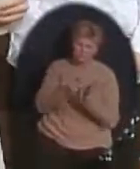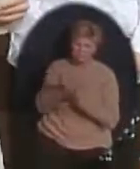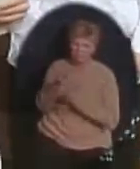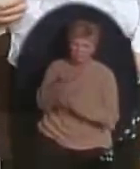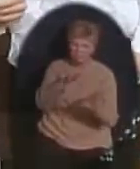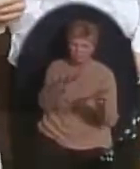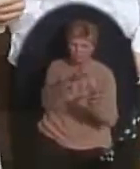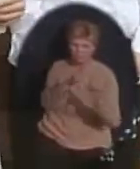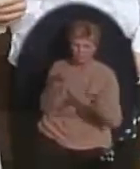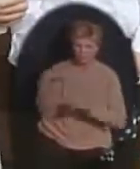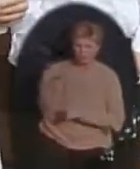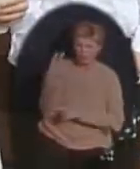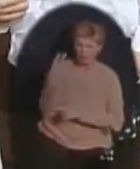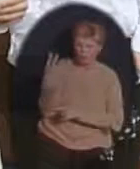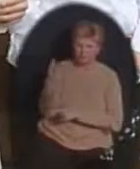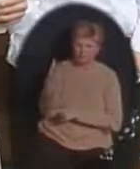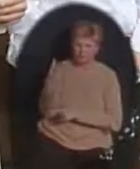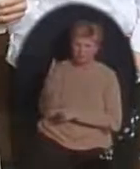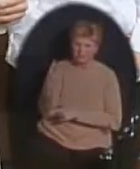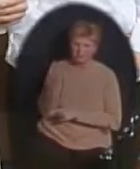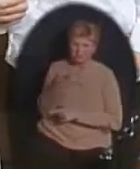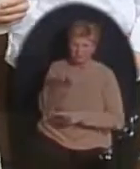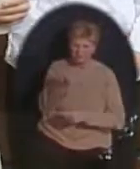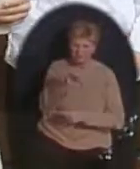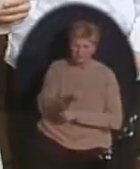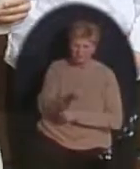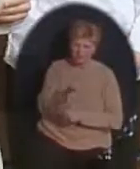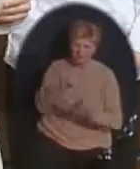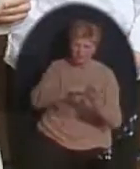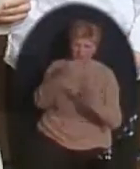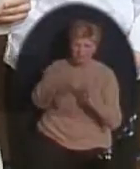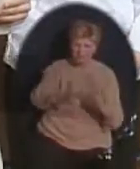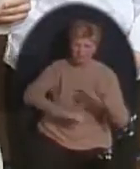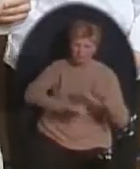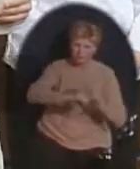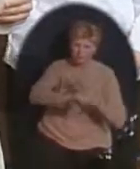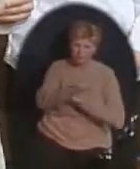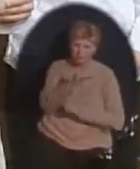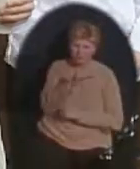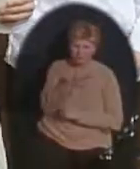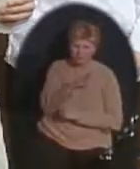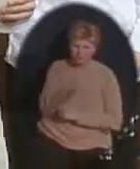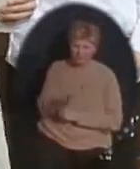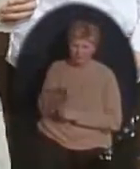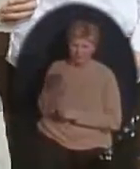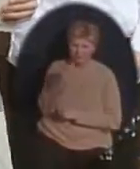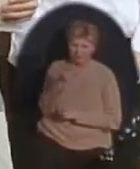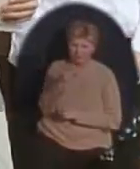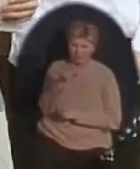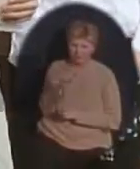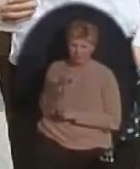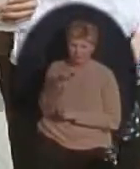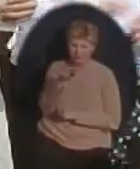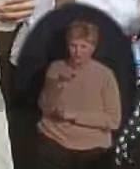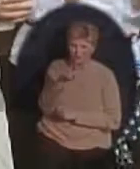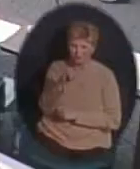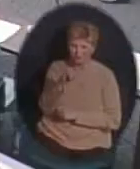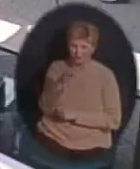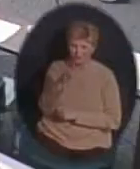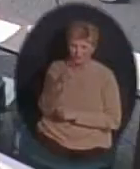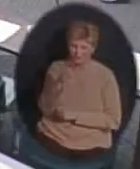Alex Trebek, with a chance to win a $25,000 scholarship. So congratulations to 2 smart